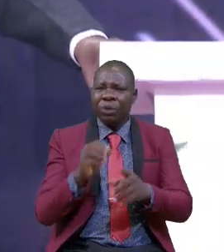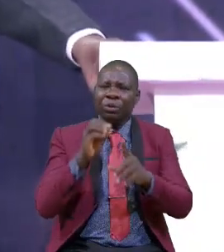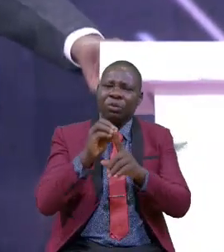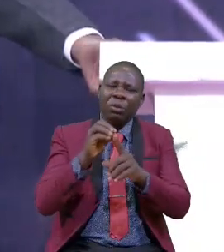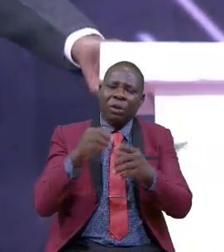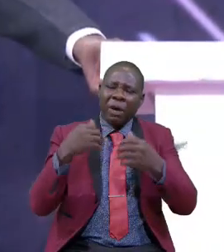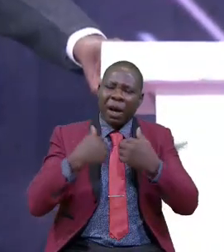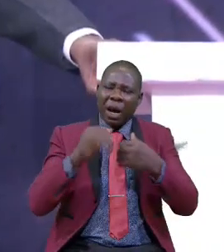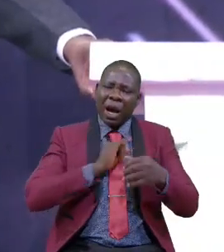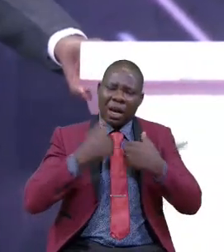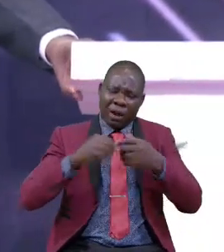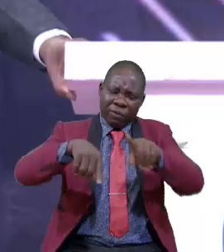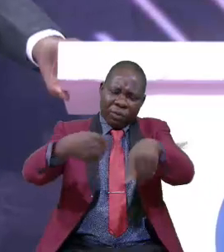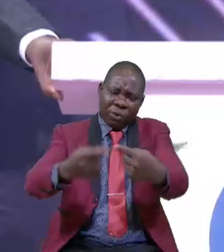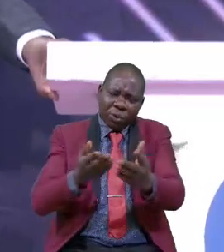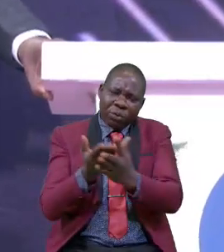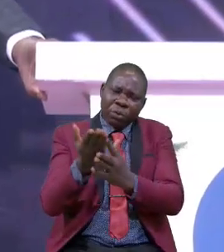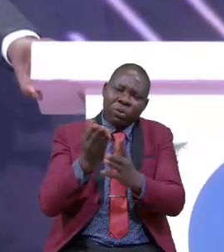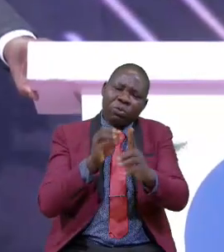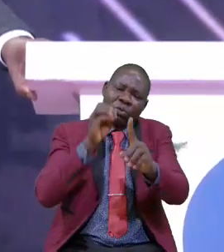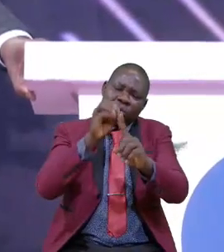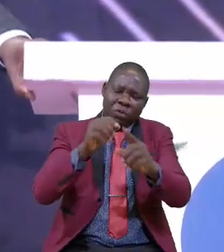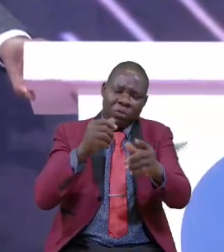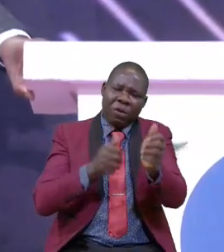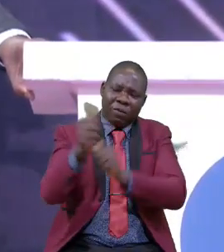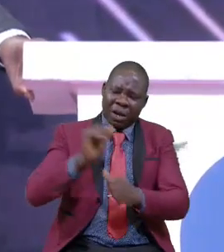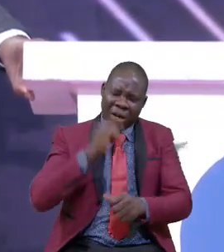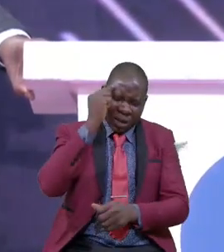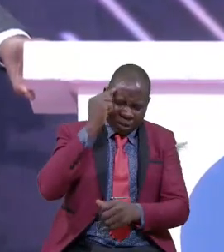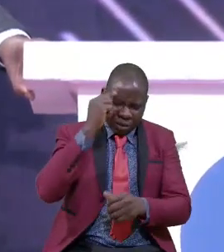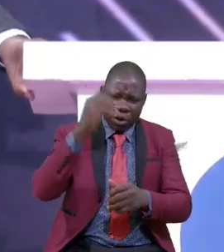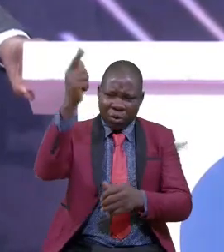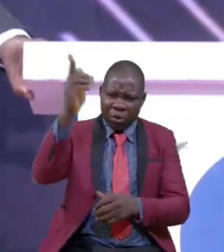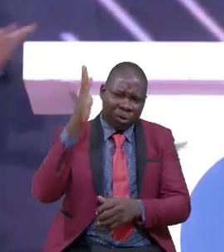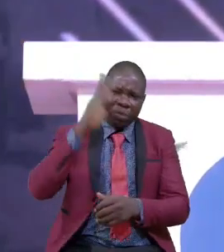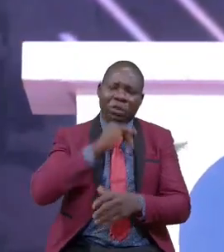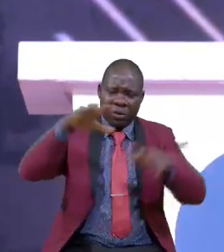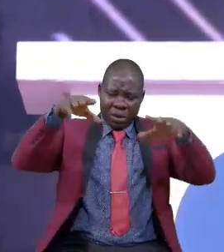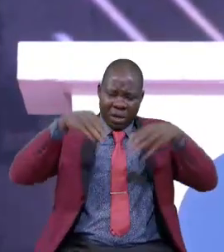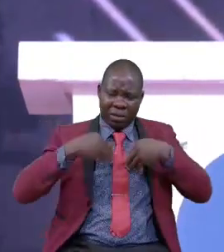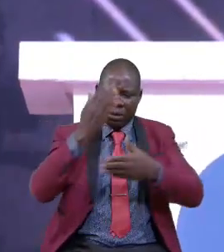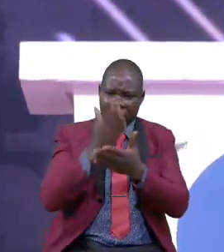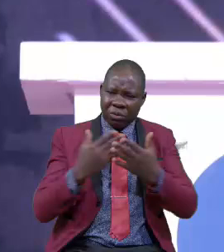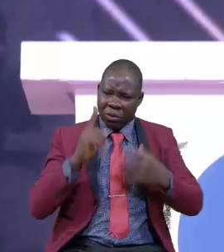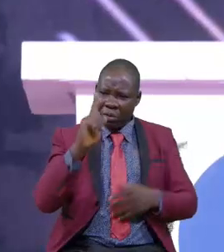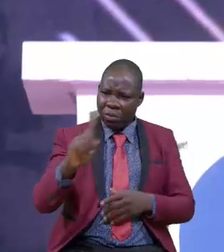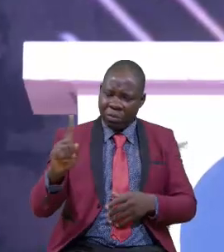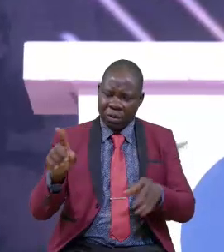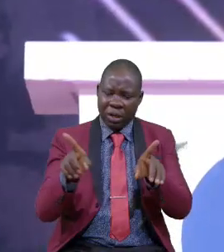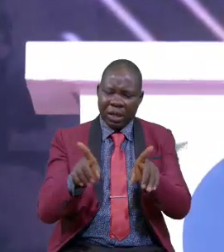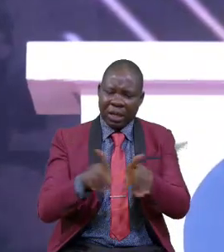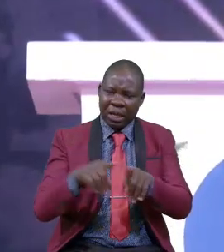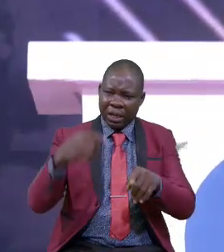did. I think God is not going to tolerate a person like me in his kingdom. And then Paul gives